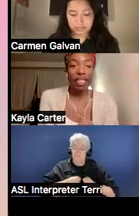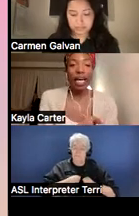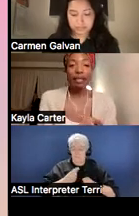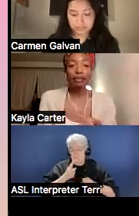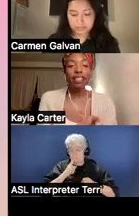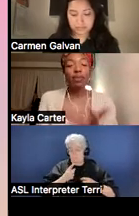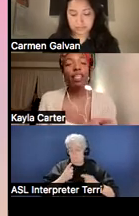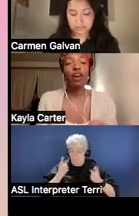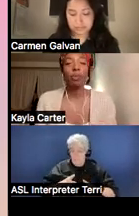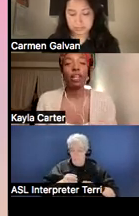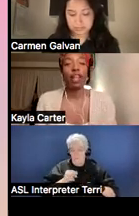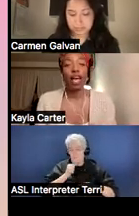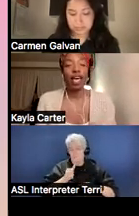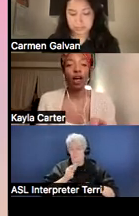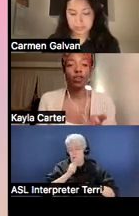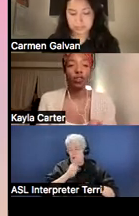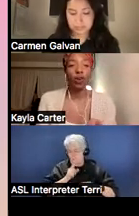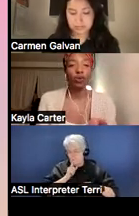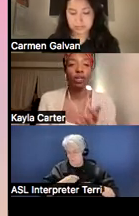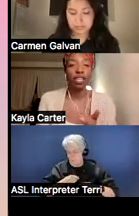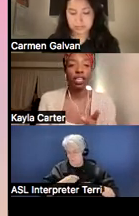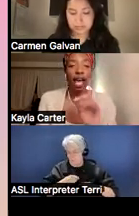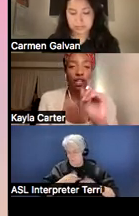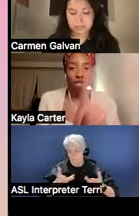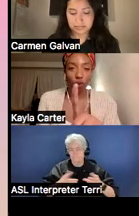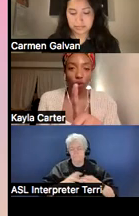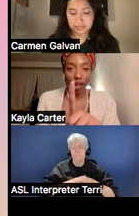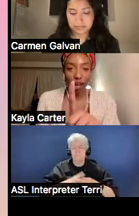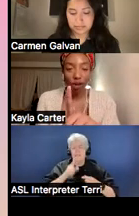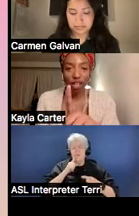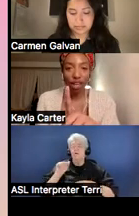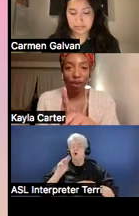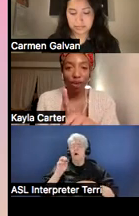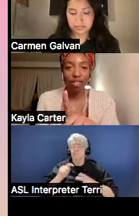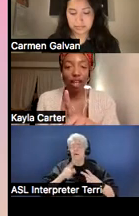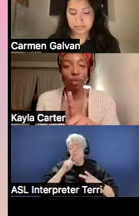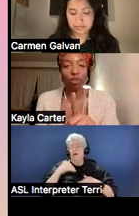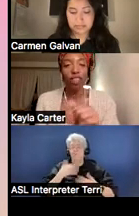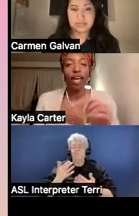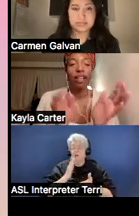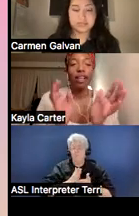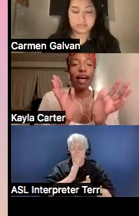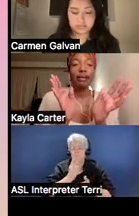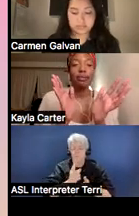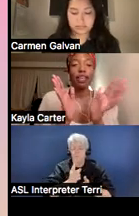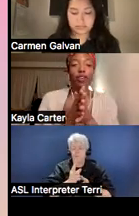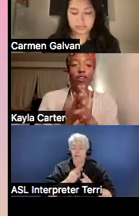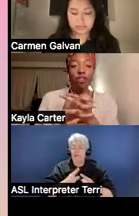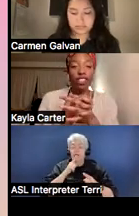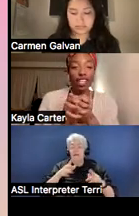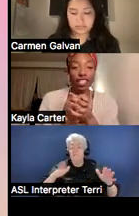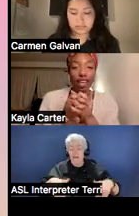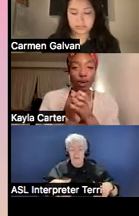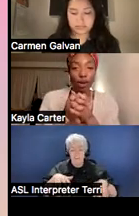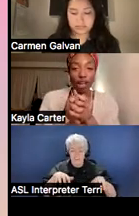it. And something that Carmen and I also really actually, wait, hold on, I want to stop before that. If you've